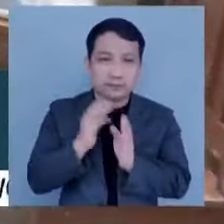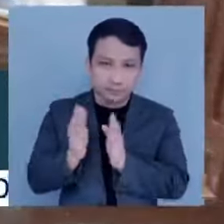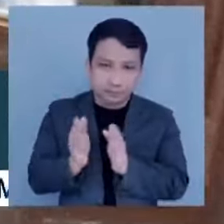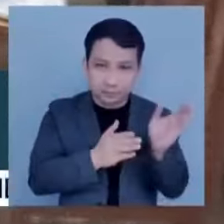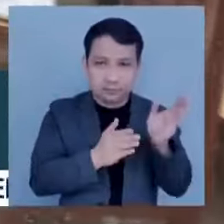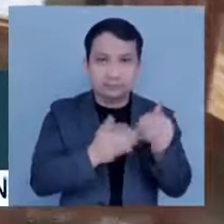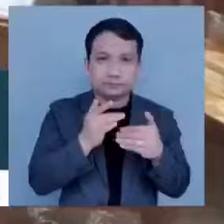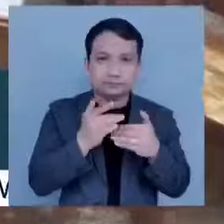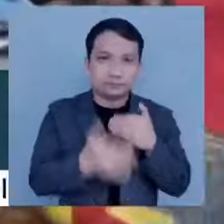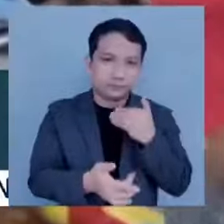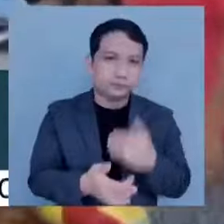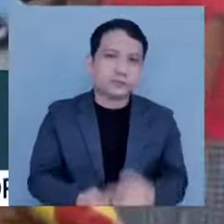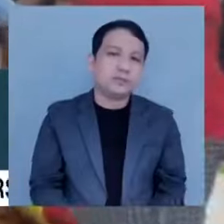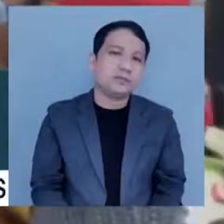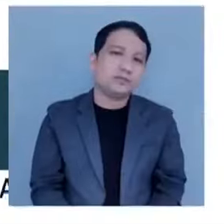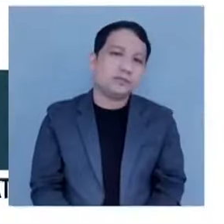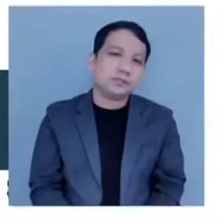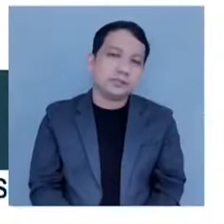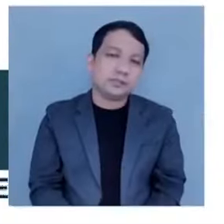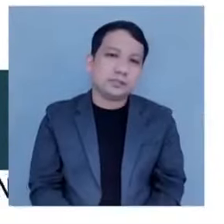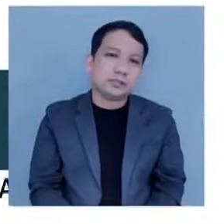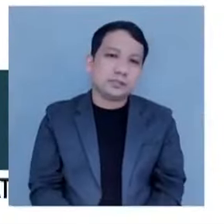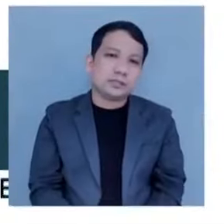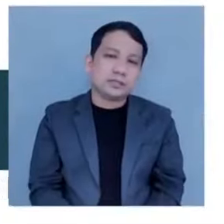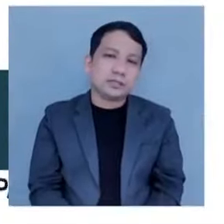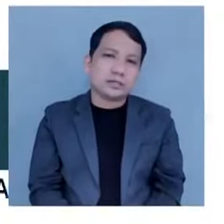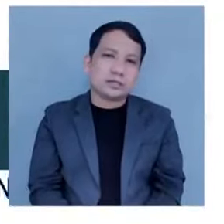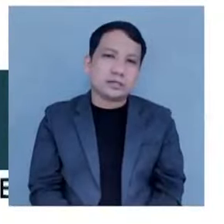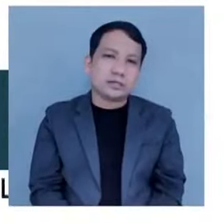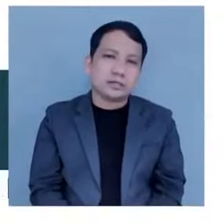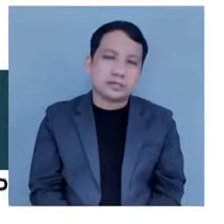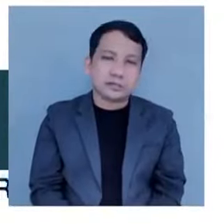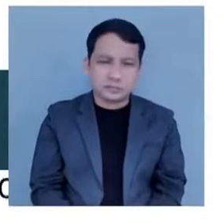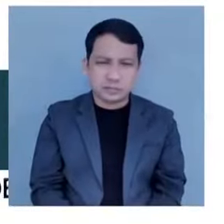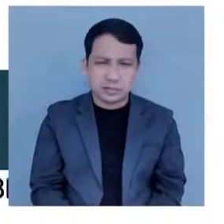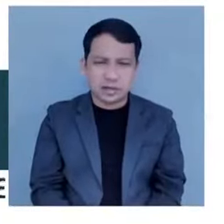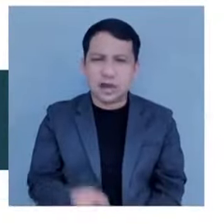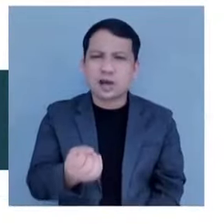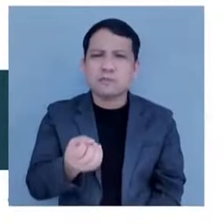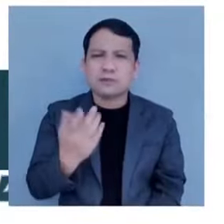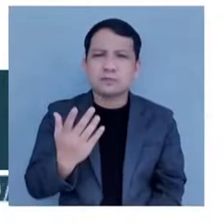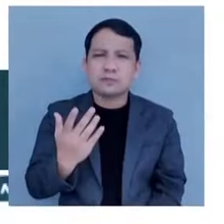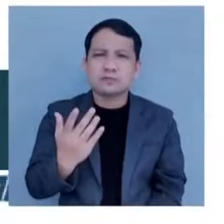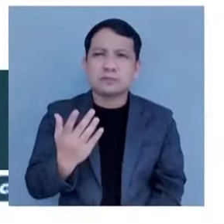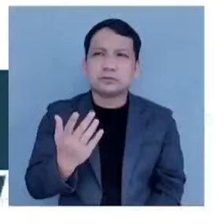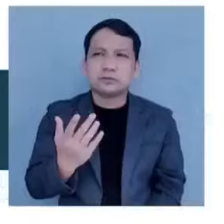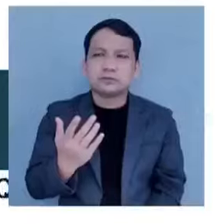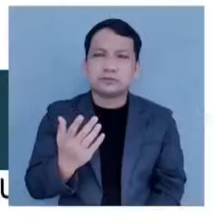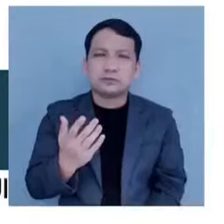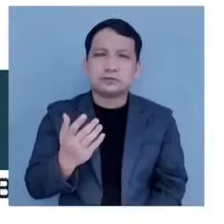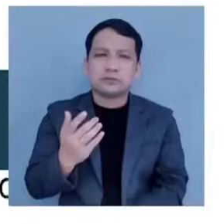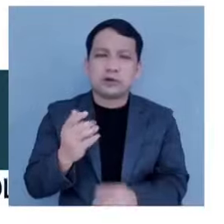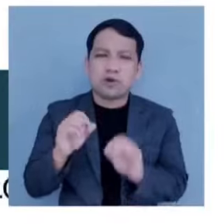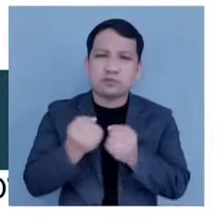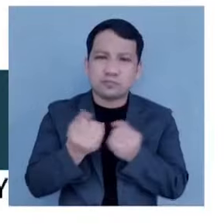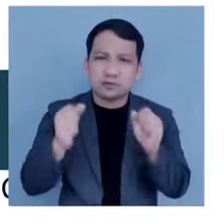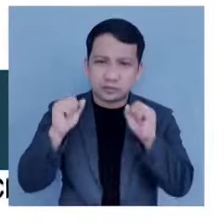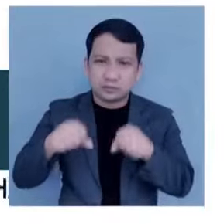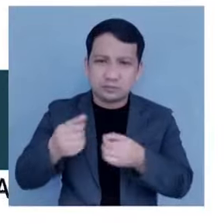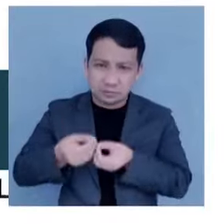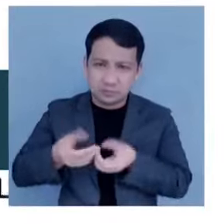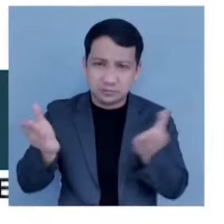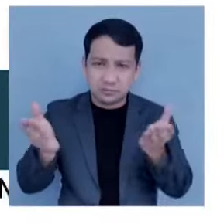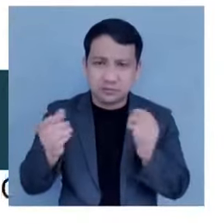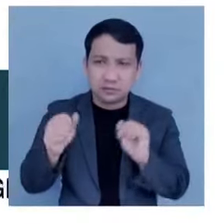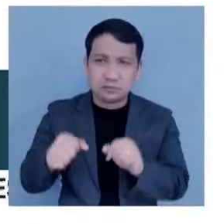time. For the aid pack, Secretary Gatchalian, how many cycles can you afford? Is this going to be, you